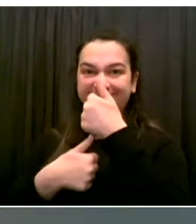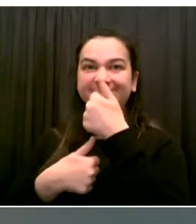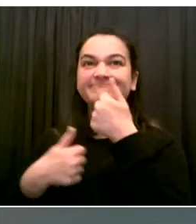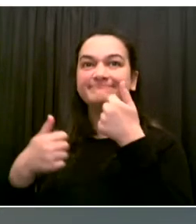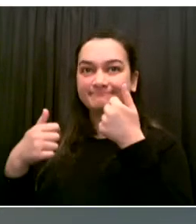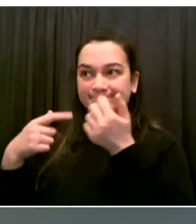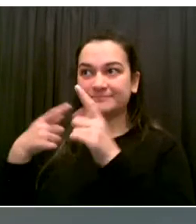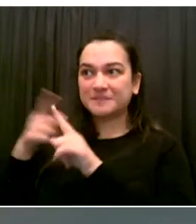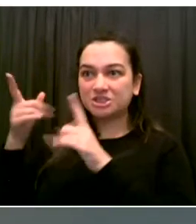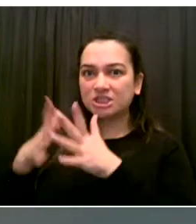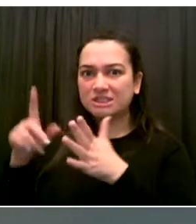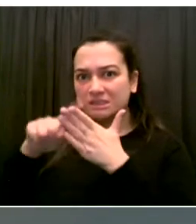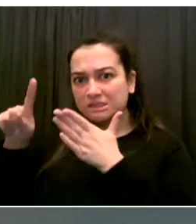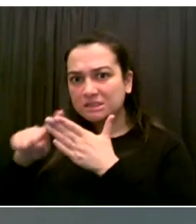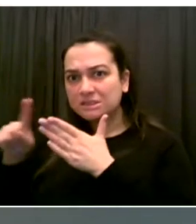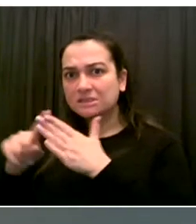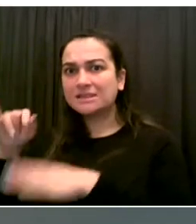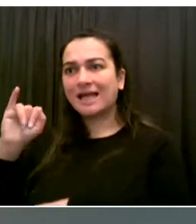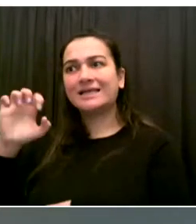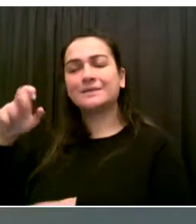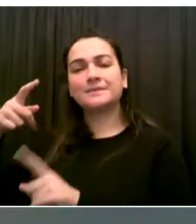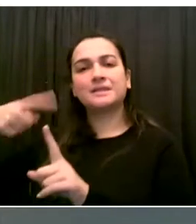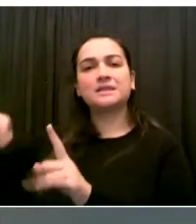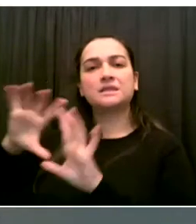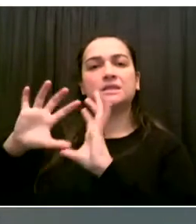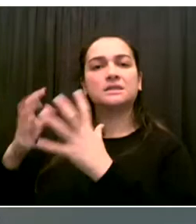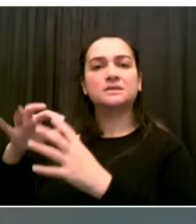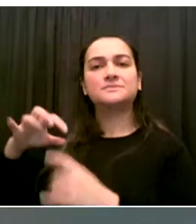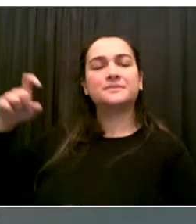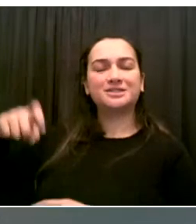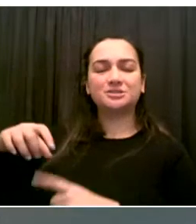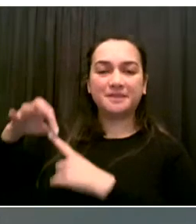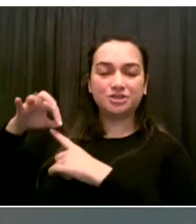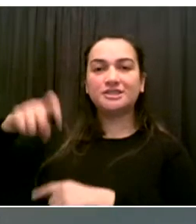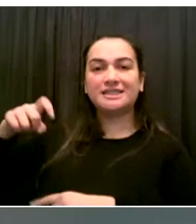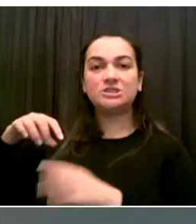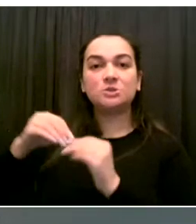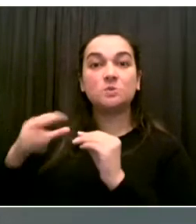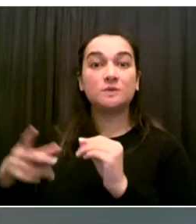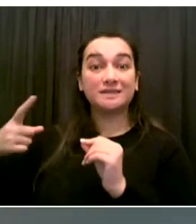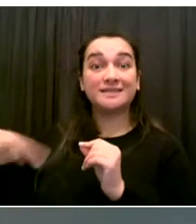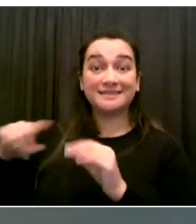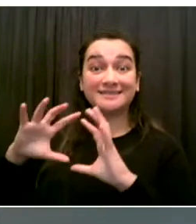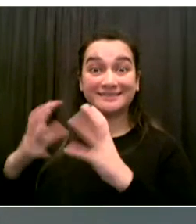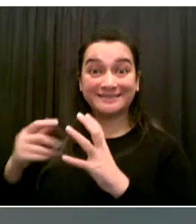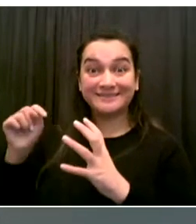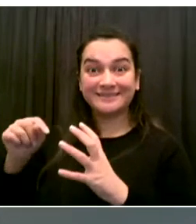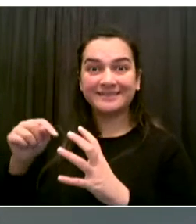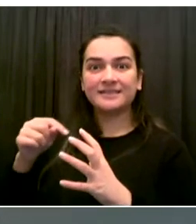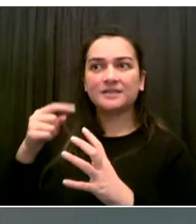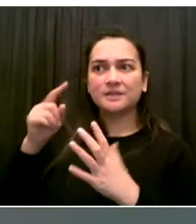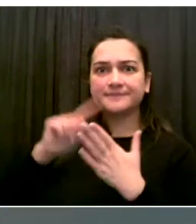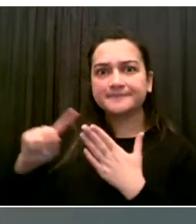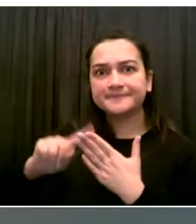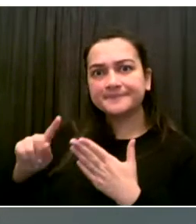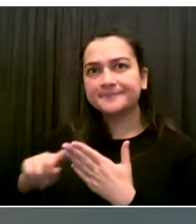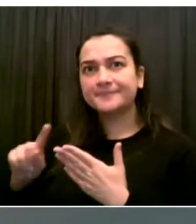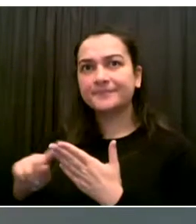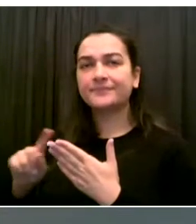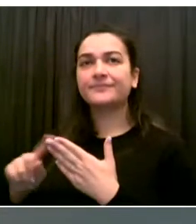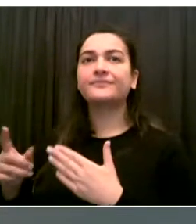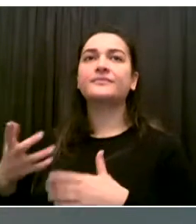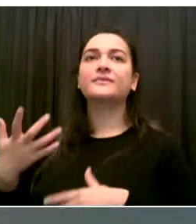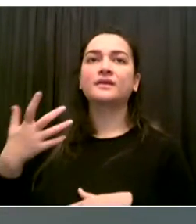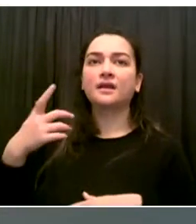workers and nurses and other mental health professionals in the school buildings to make sure that mental health and SEL